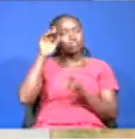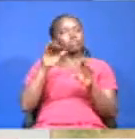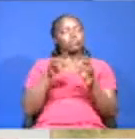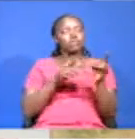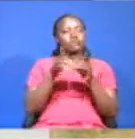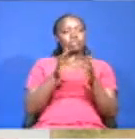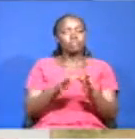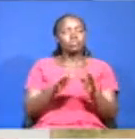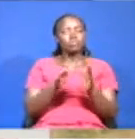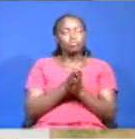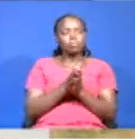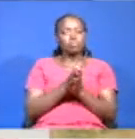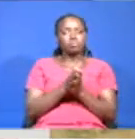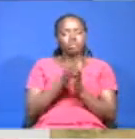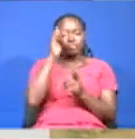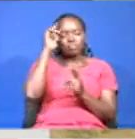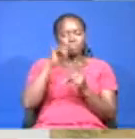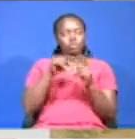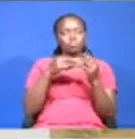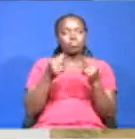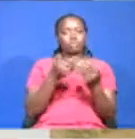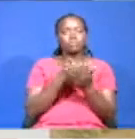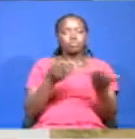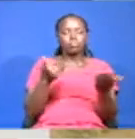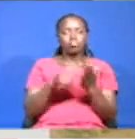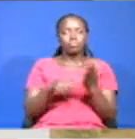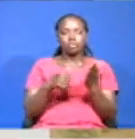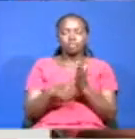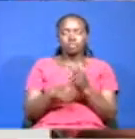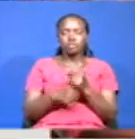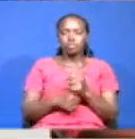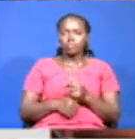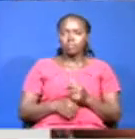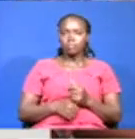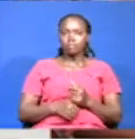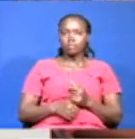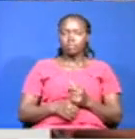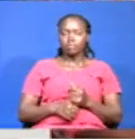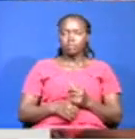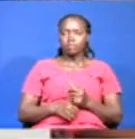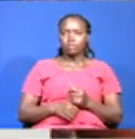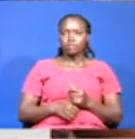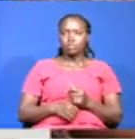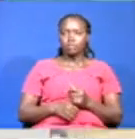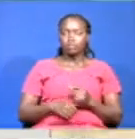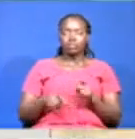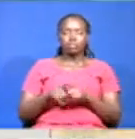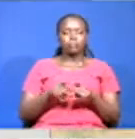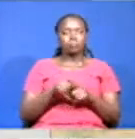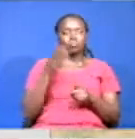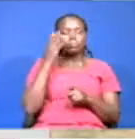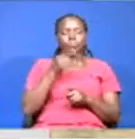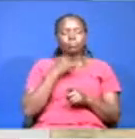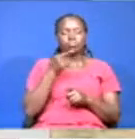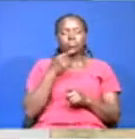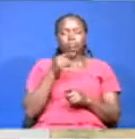of Embakasi Ranching for the purpose of sorting out the issues of Embakasi Ranching Company. I would also like to say that our